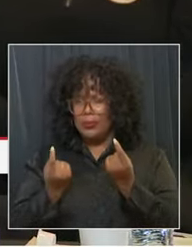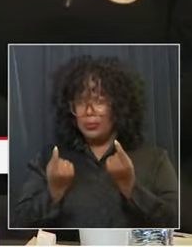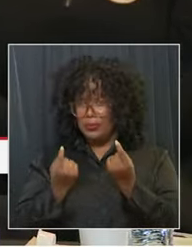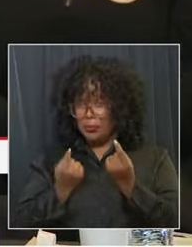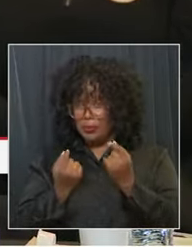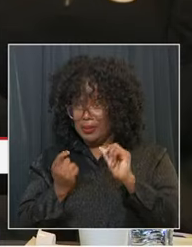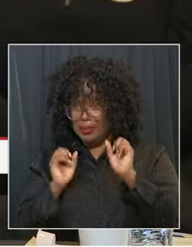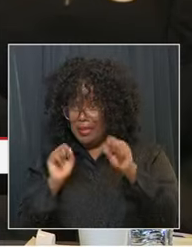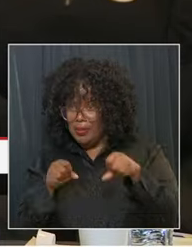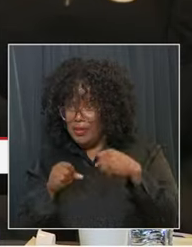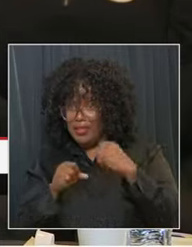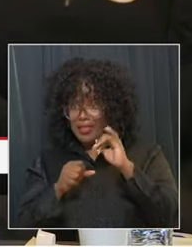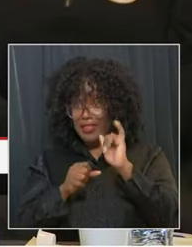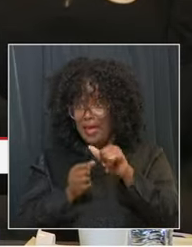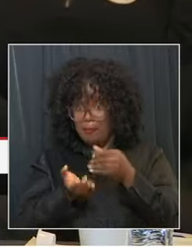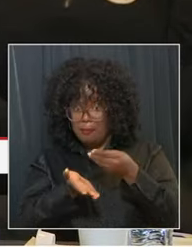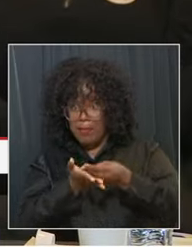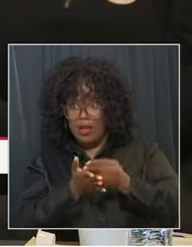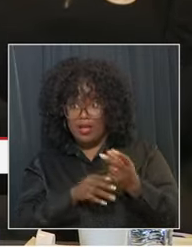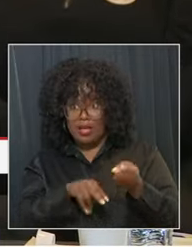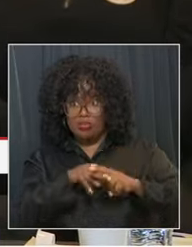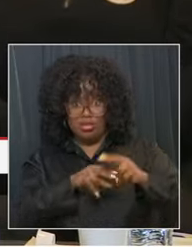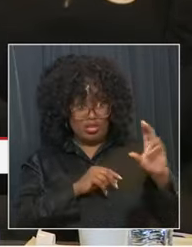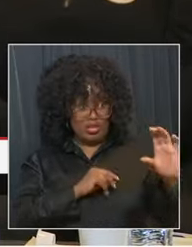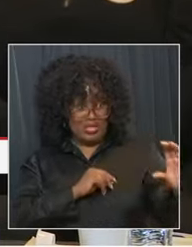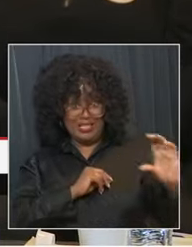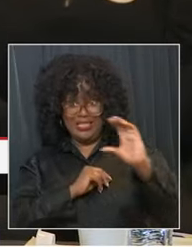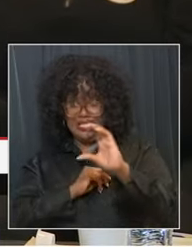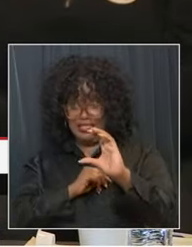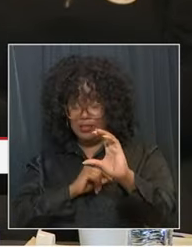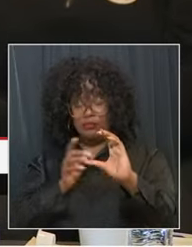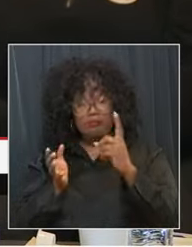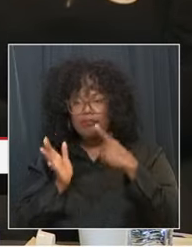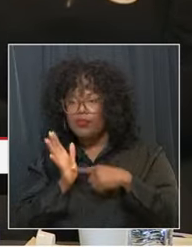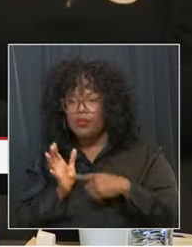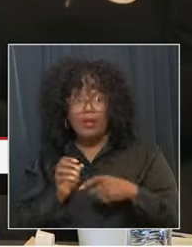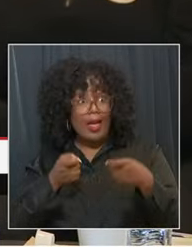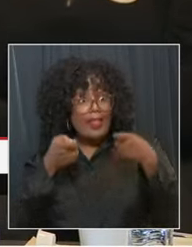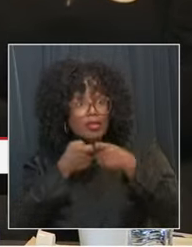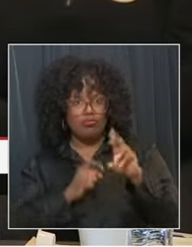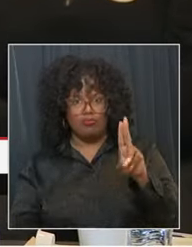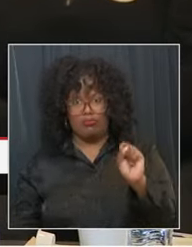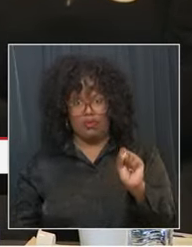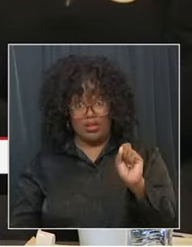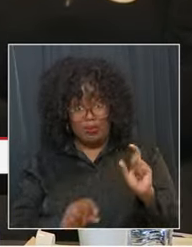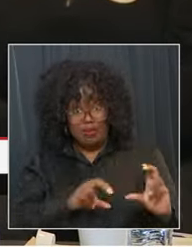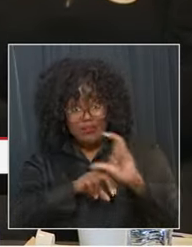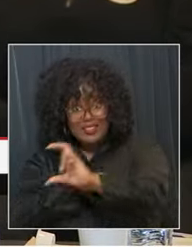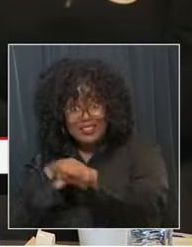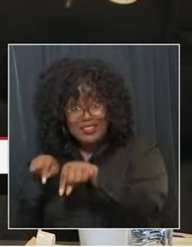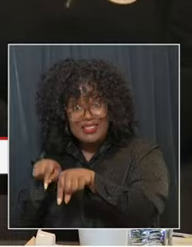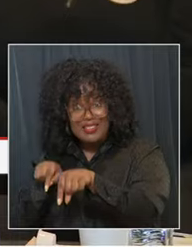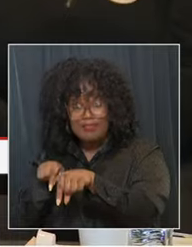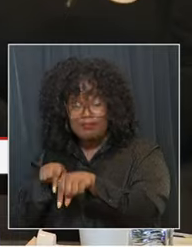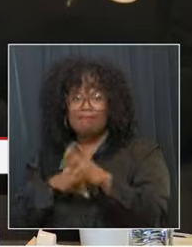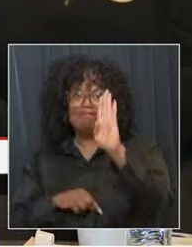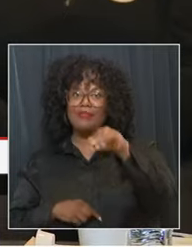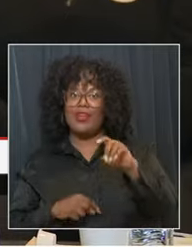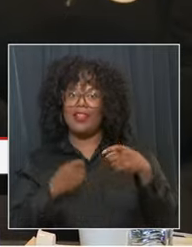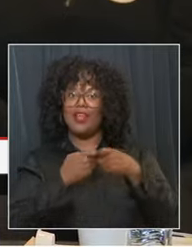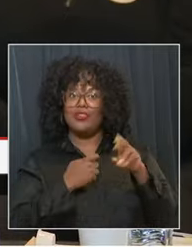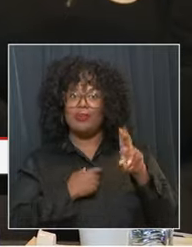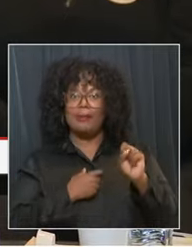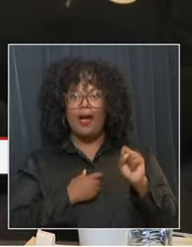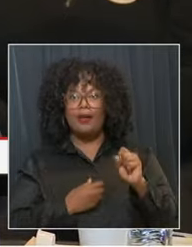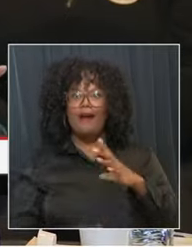be able to have an electric bus? We know in other cities that have buses like that, they do have higher ridership. They're seen differently. So we